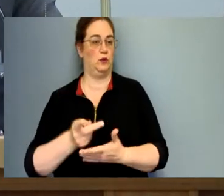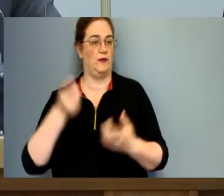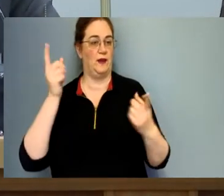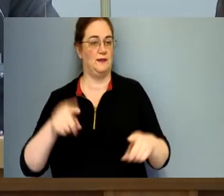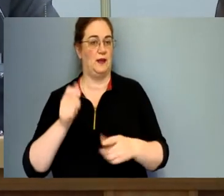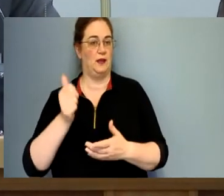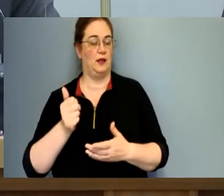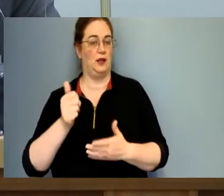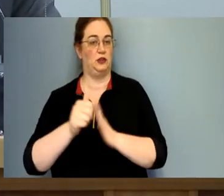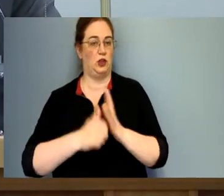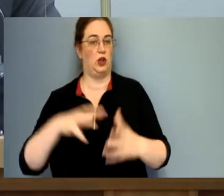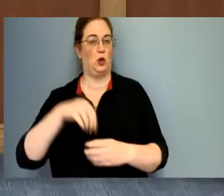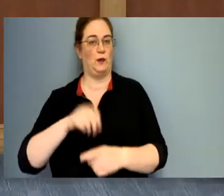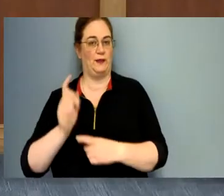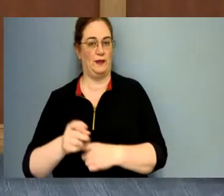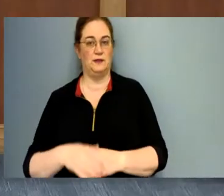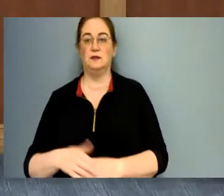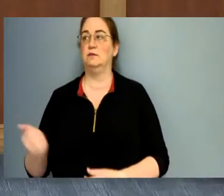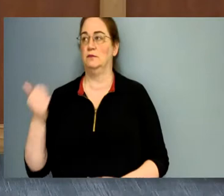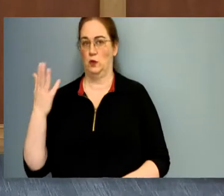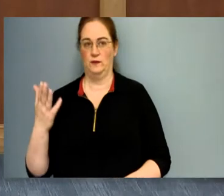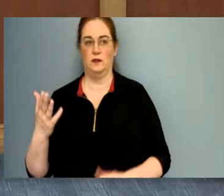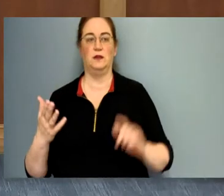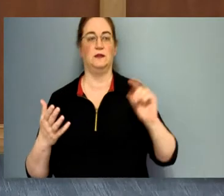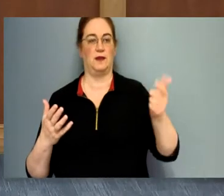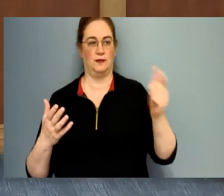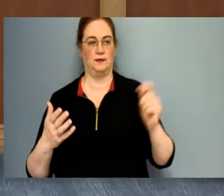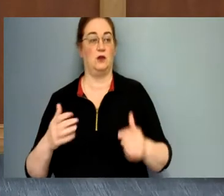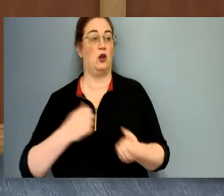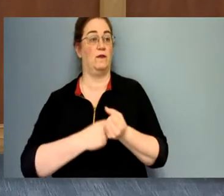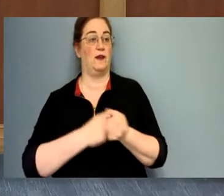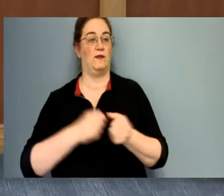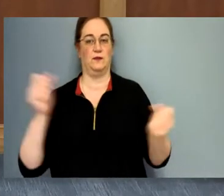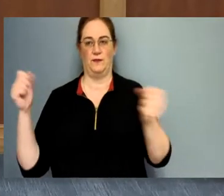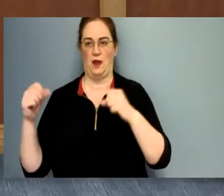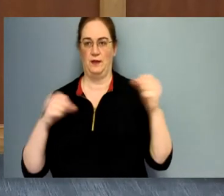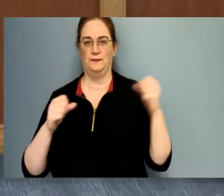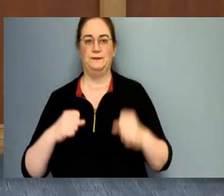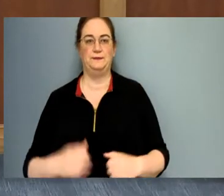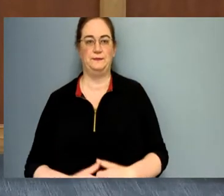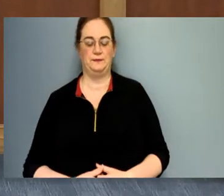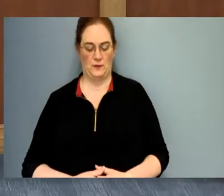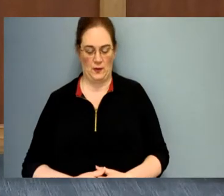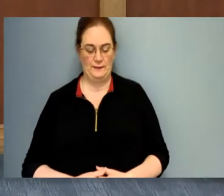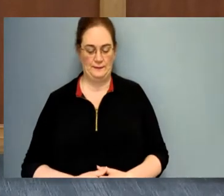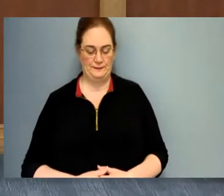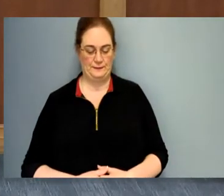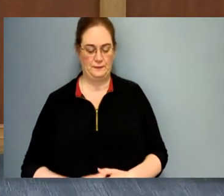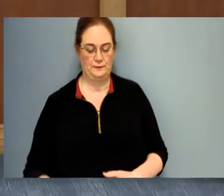agenda, including the minutes? So moved. Second. All in favor? Aye. Aye. Okay.